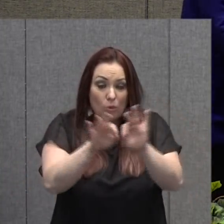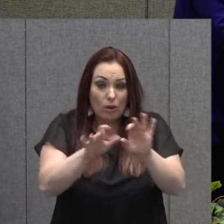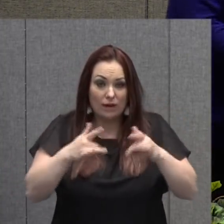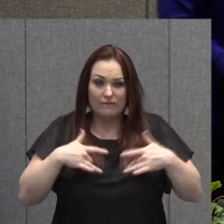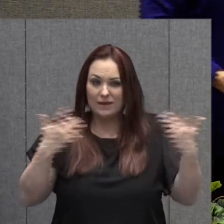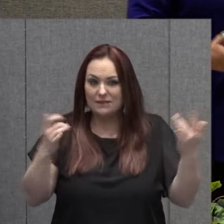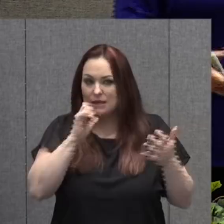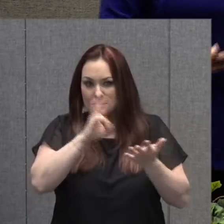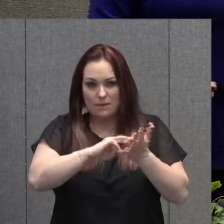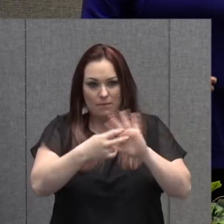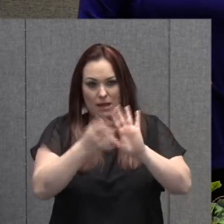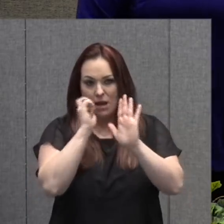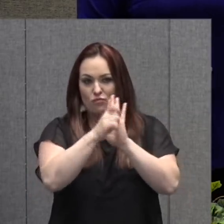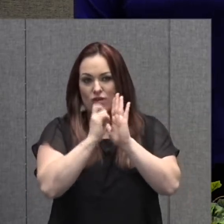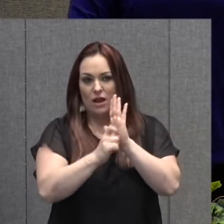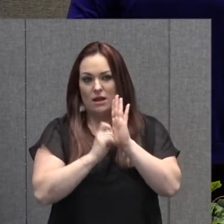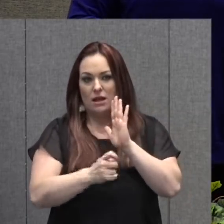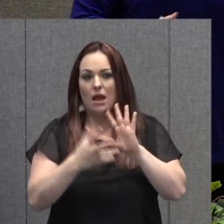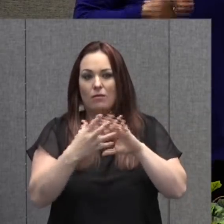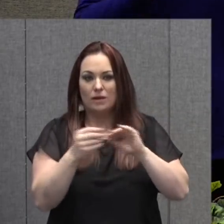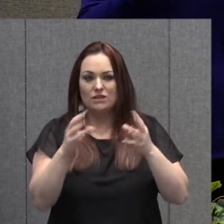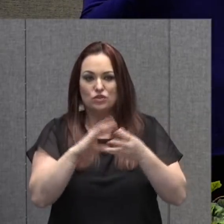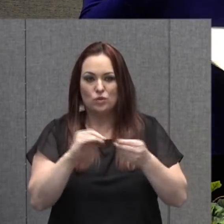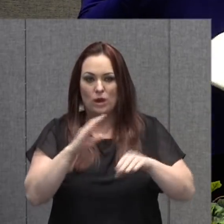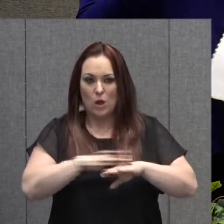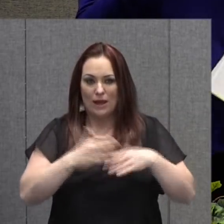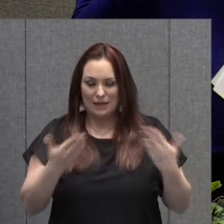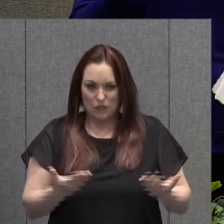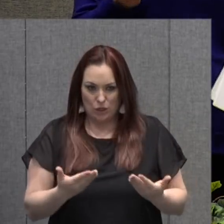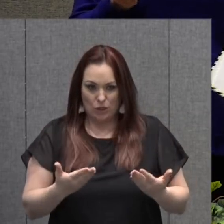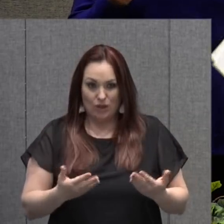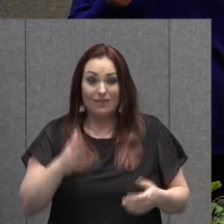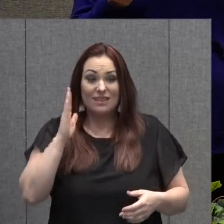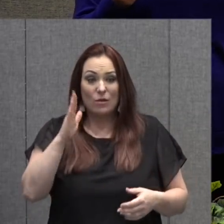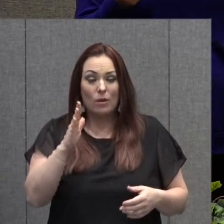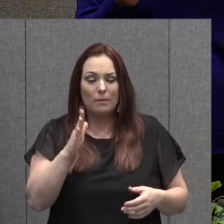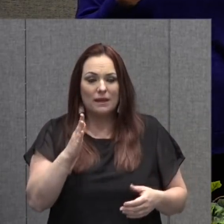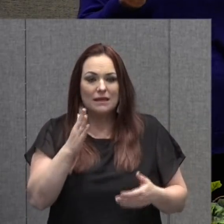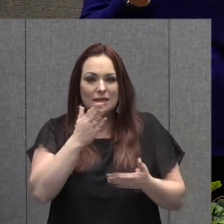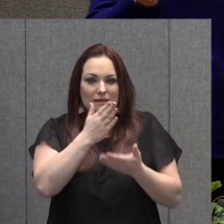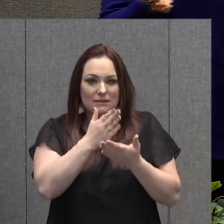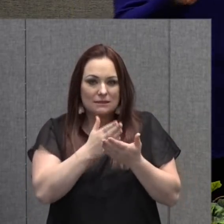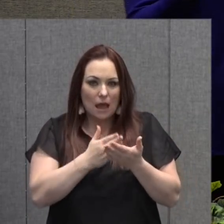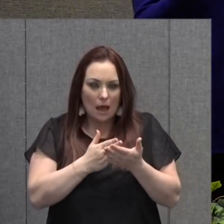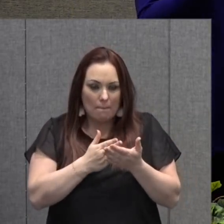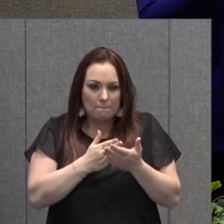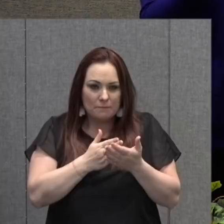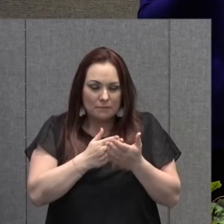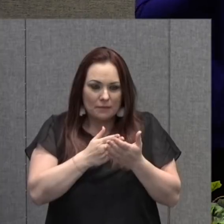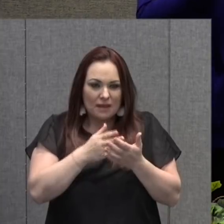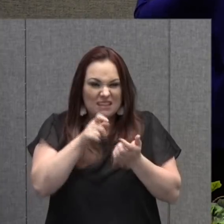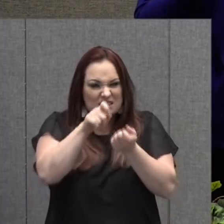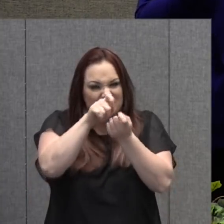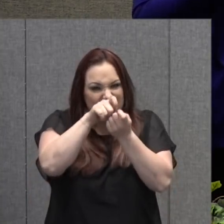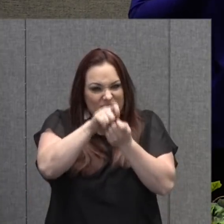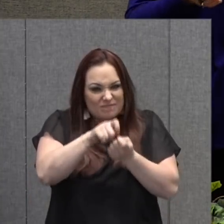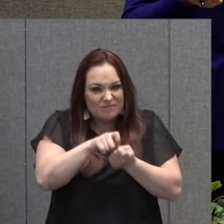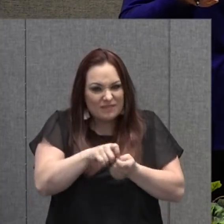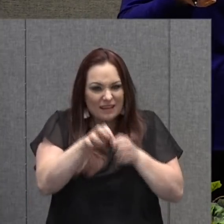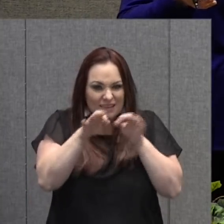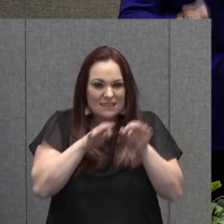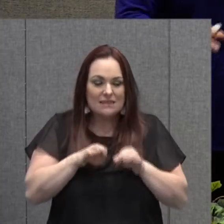doesn't mean I'm writing out my story on here, because there's going to be fine details about, like, maybe the characters are talking and